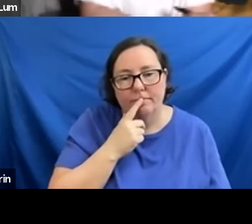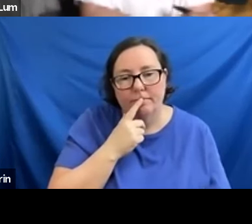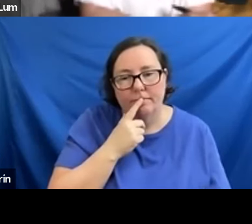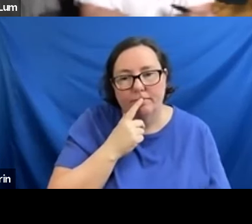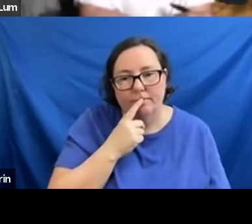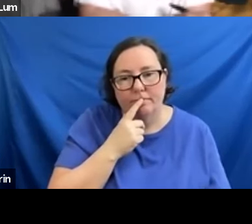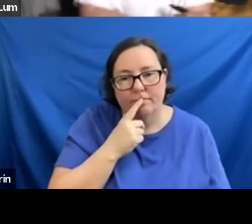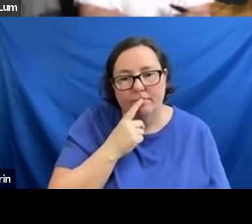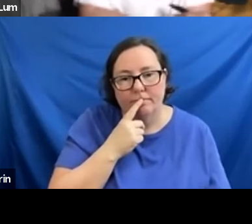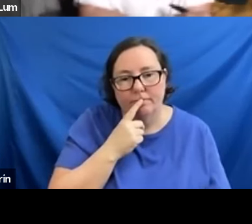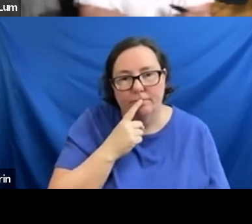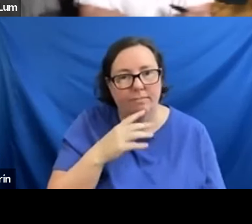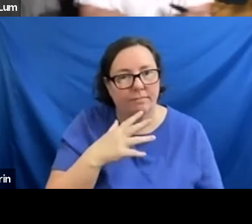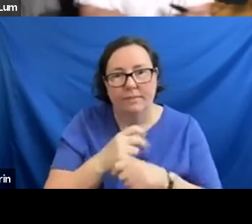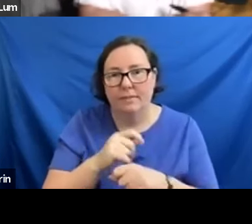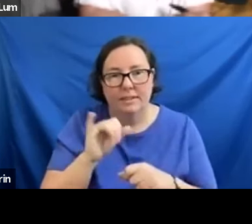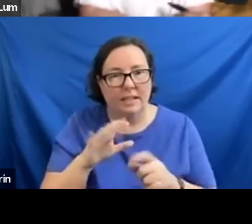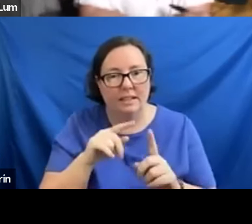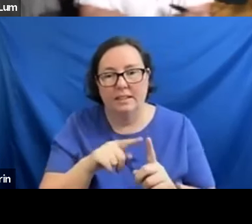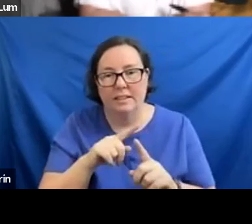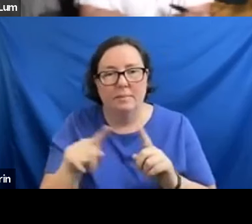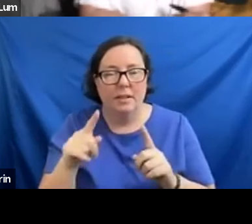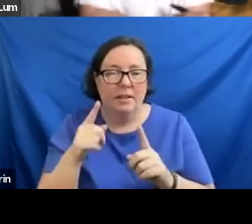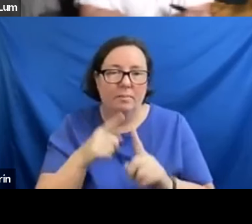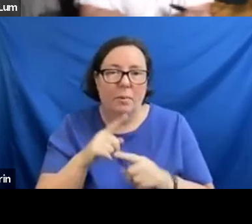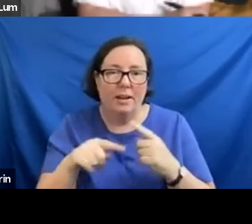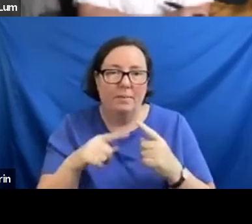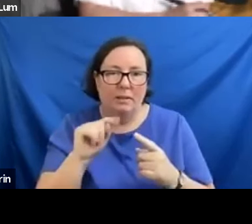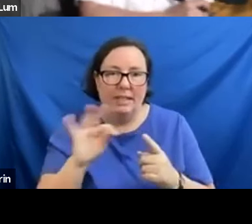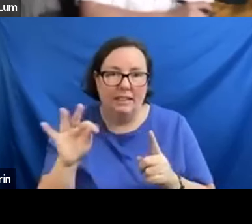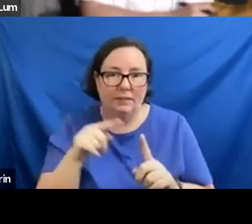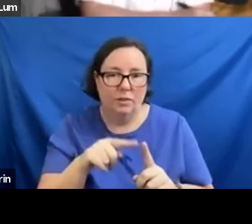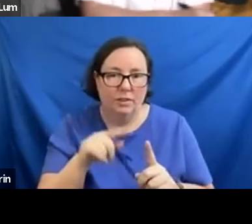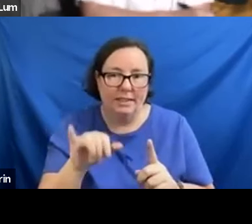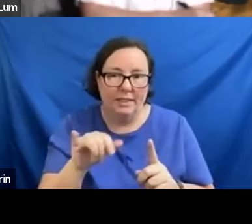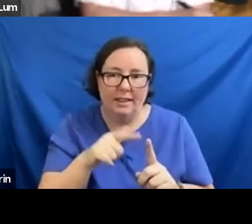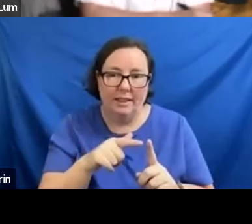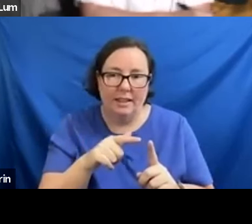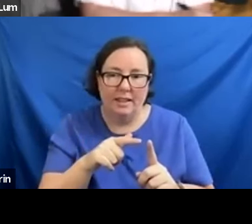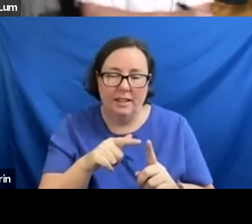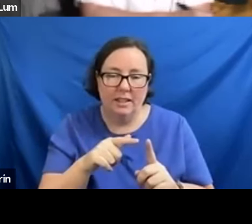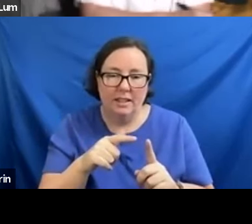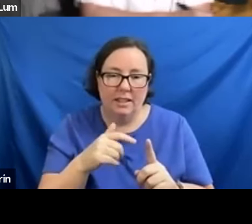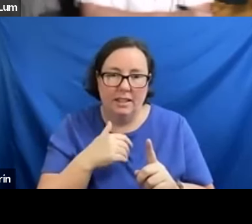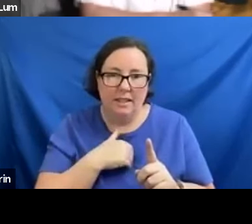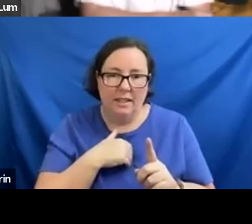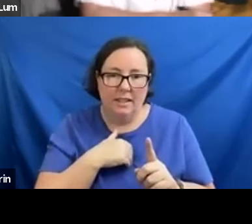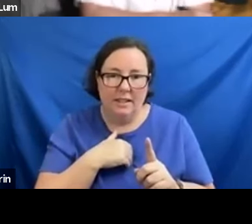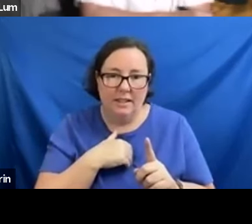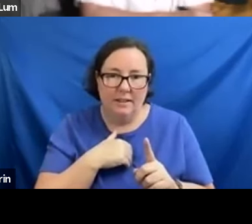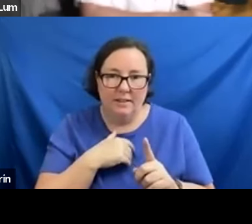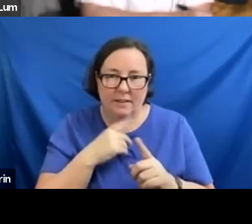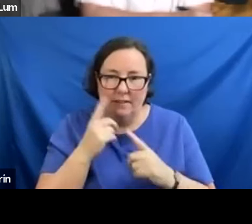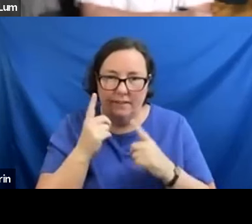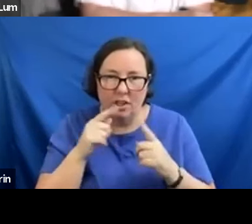I'm going to sum up in about 30. The thing that I would say about this task force is that they have thought of this very